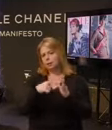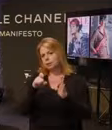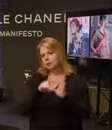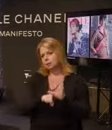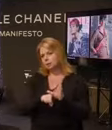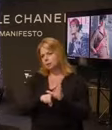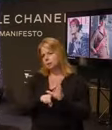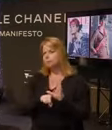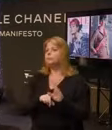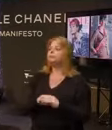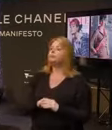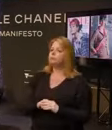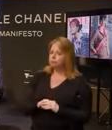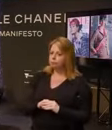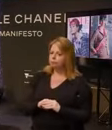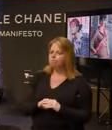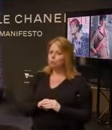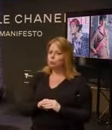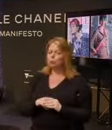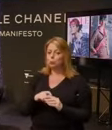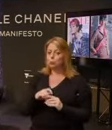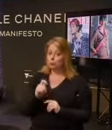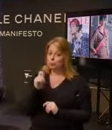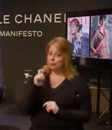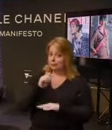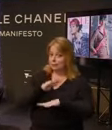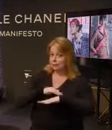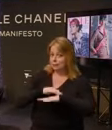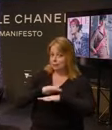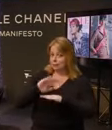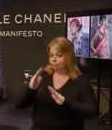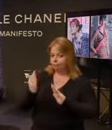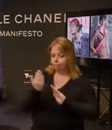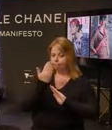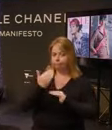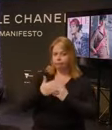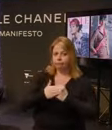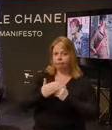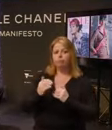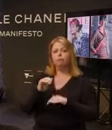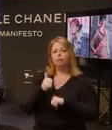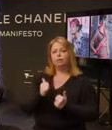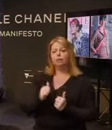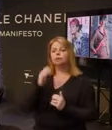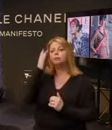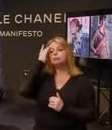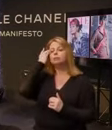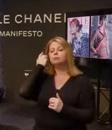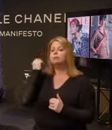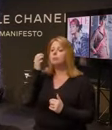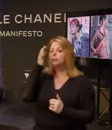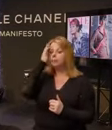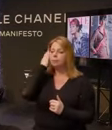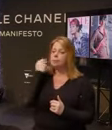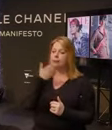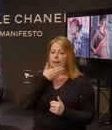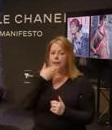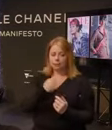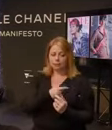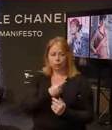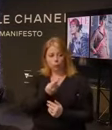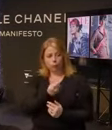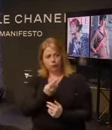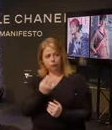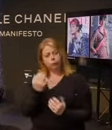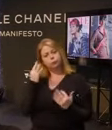Speaking of legacy, we're probably coming towards the end of our time together this morning, but it'd be lovely just maybe for each of you to reflect,